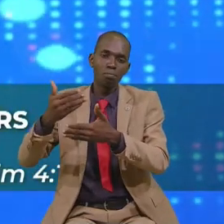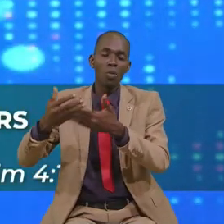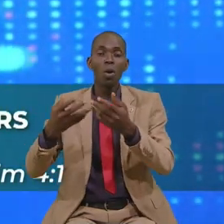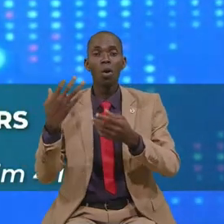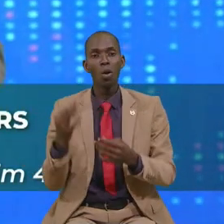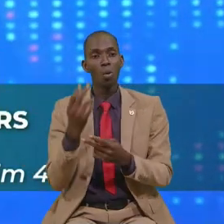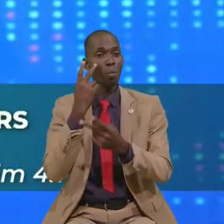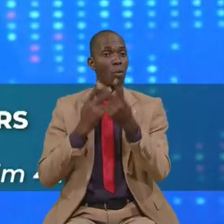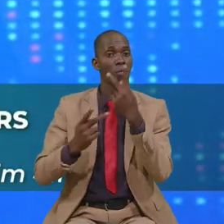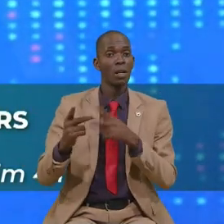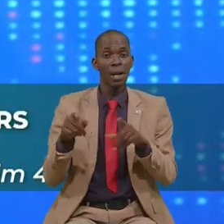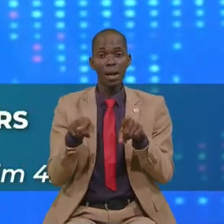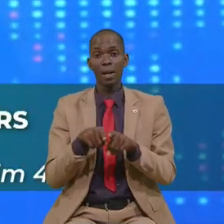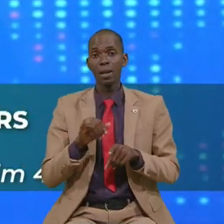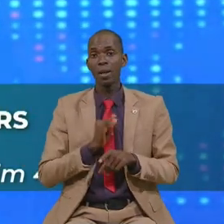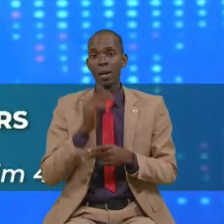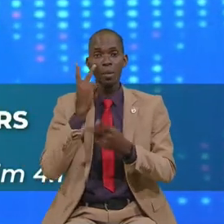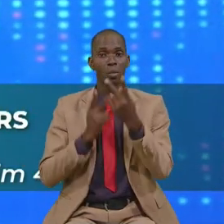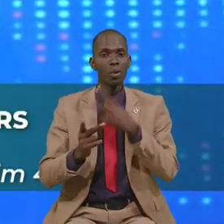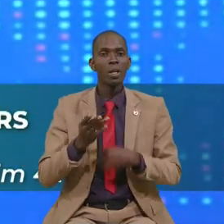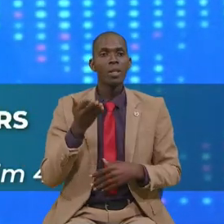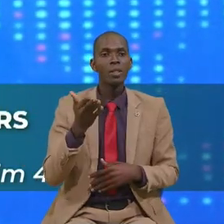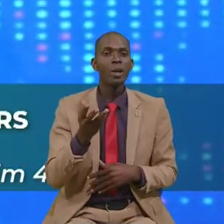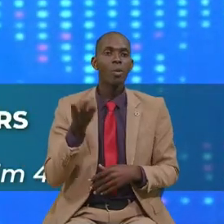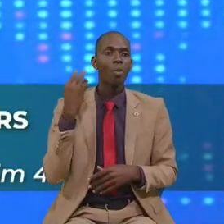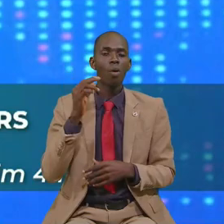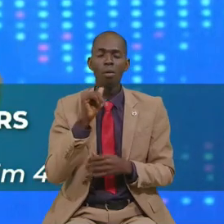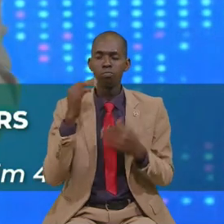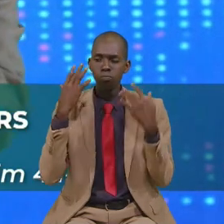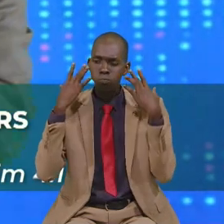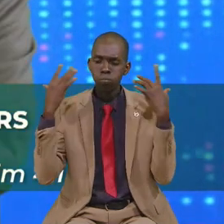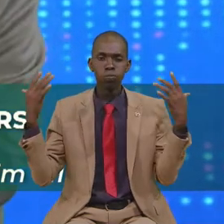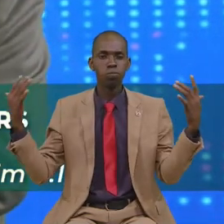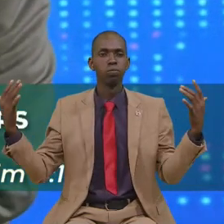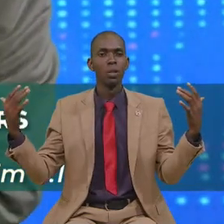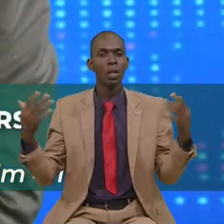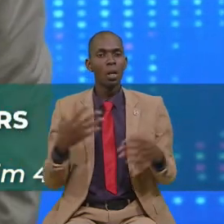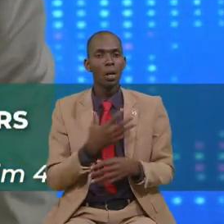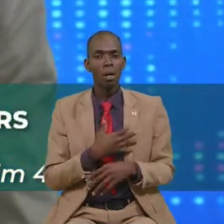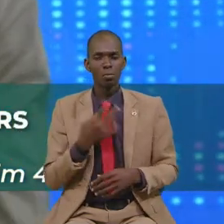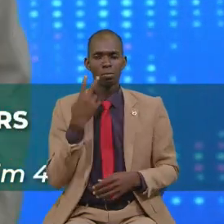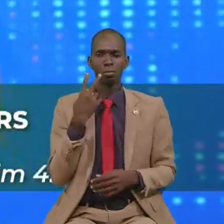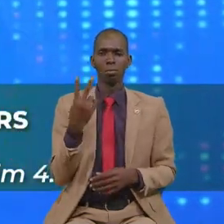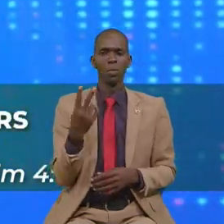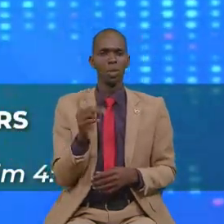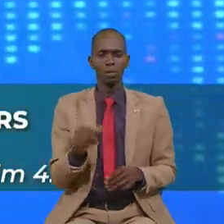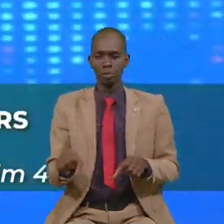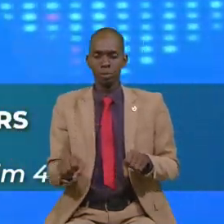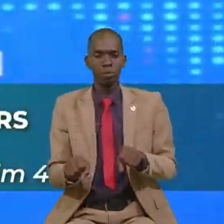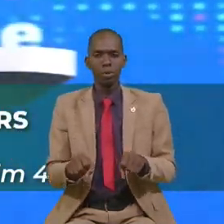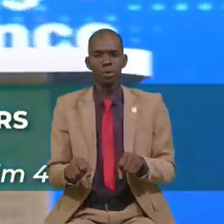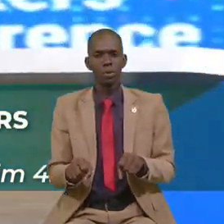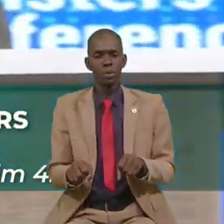I prophesied, there was a noise, and behold, a shaking. You know, the